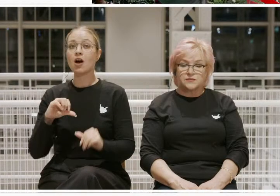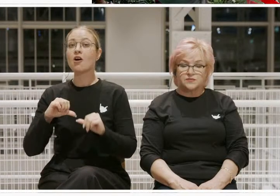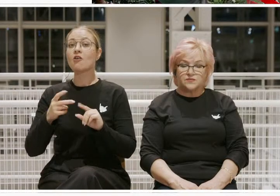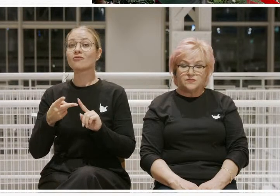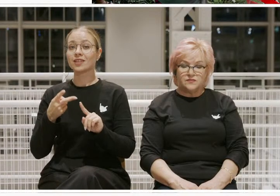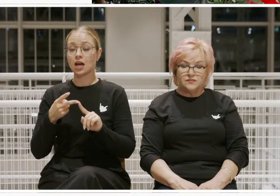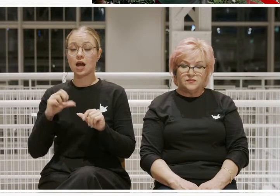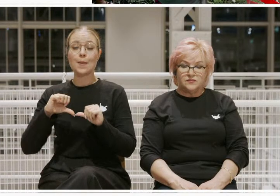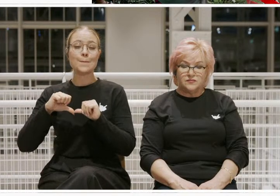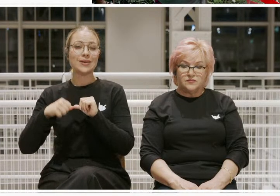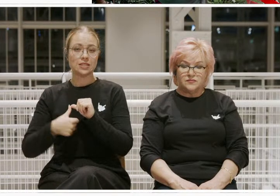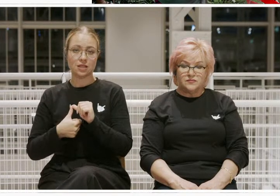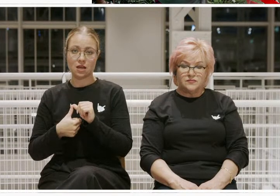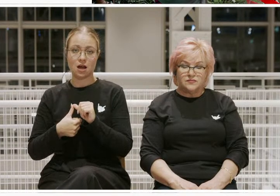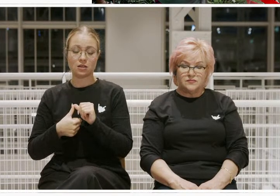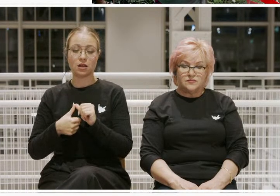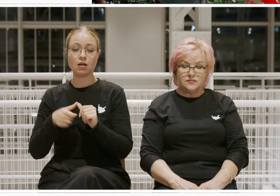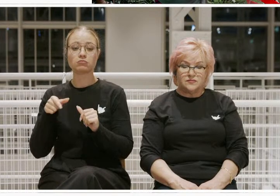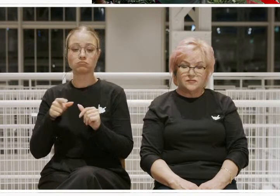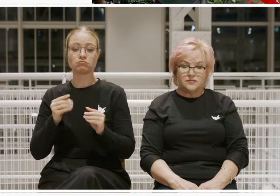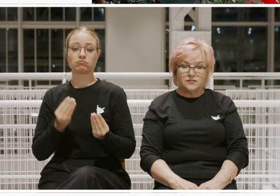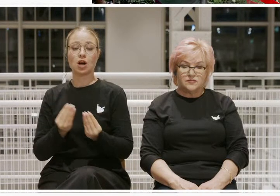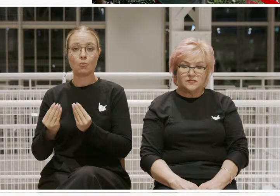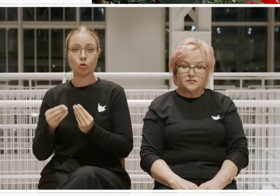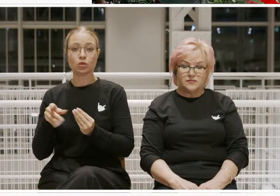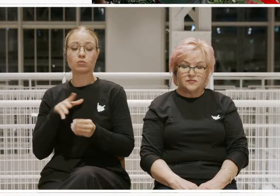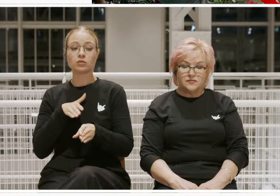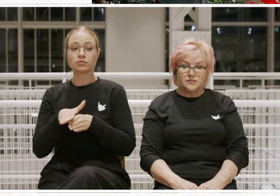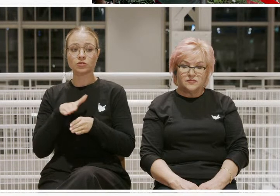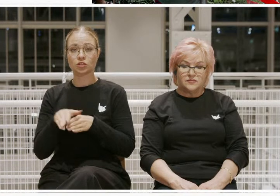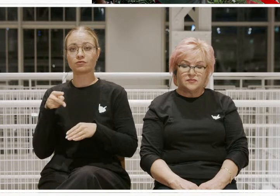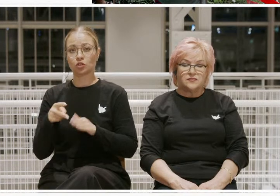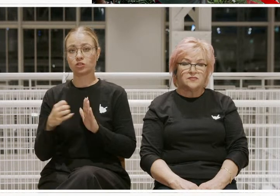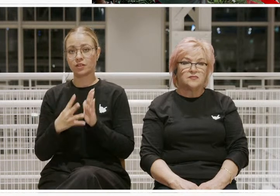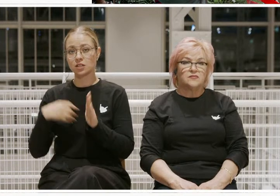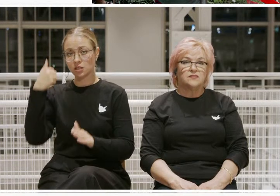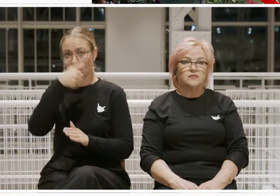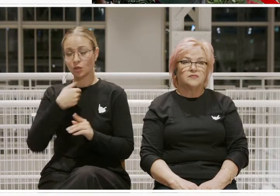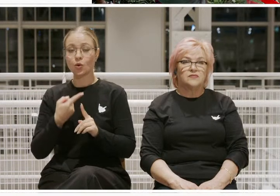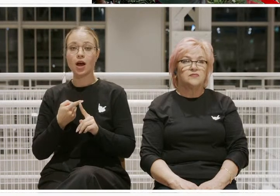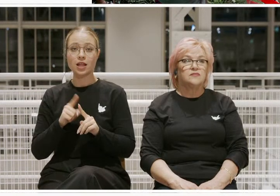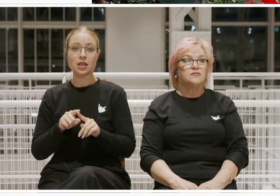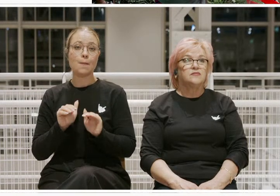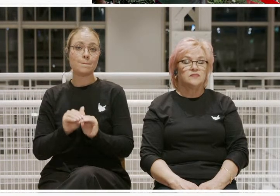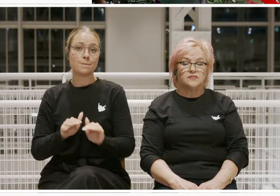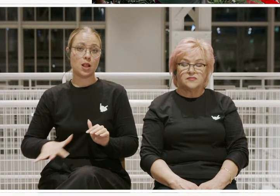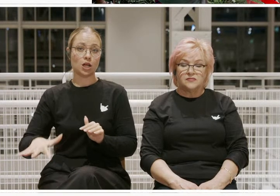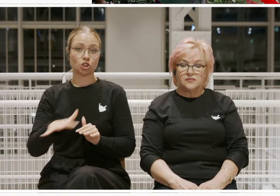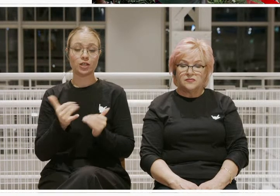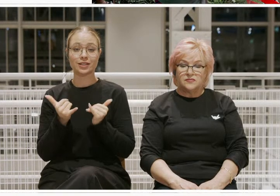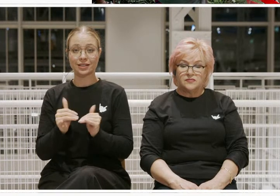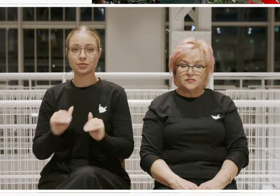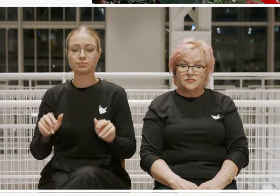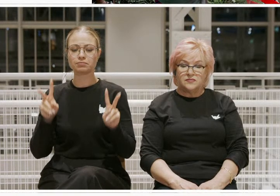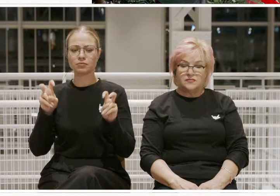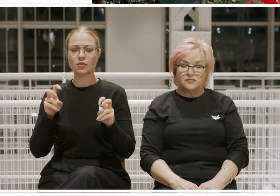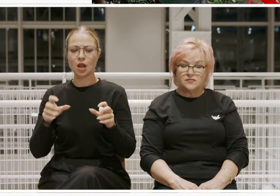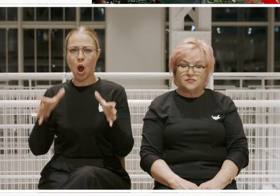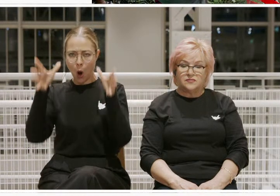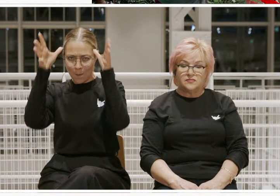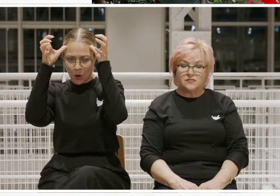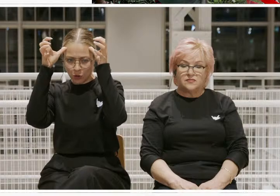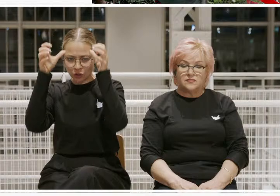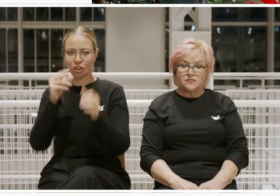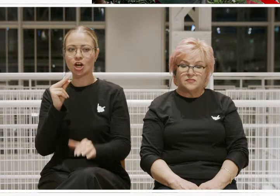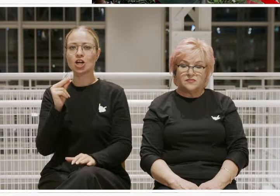2019, was a children playground by Monster Chetwind. So the work was inspired by